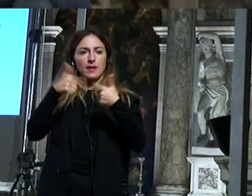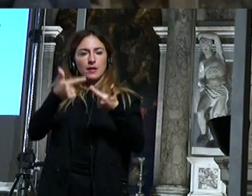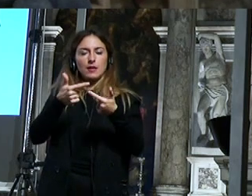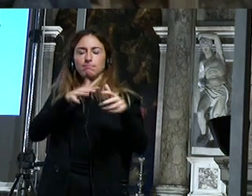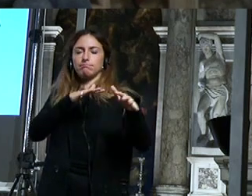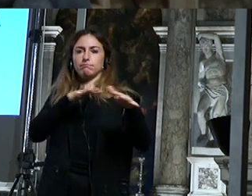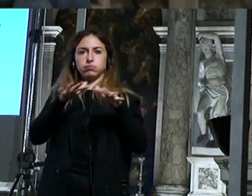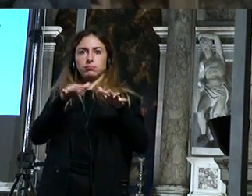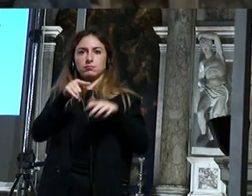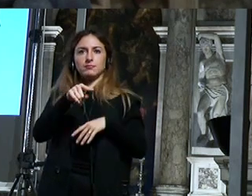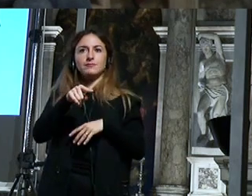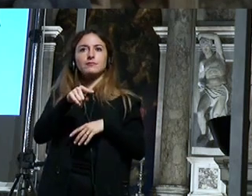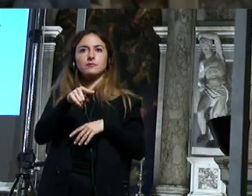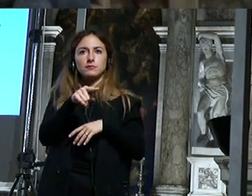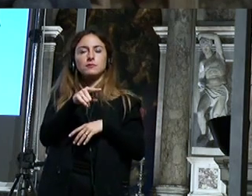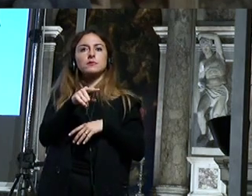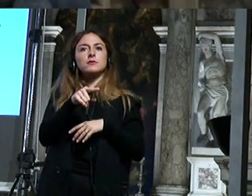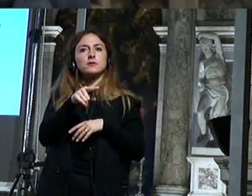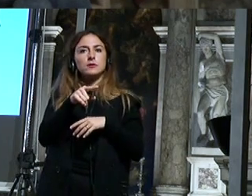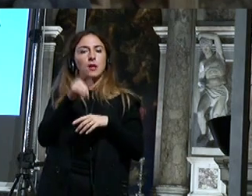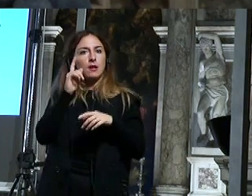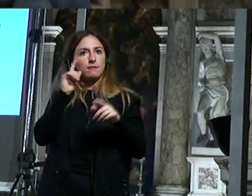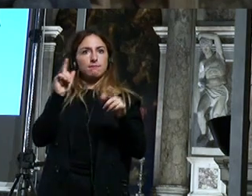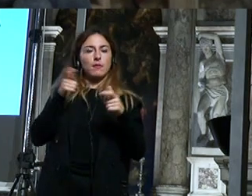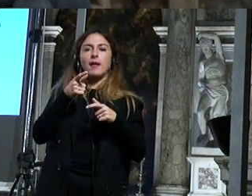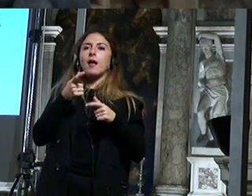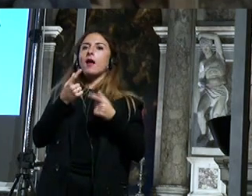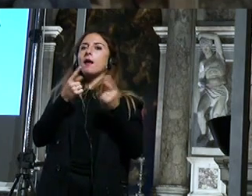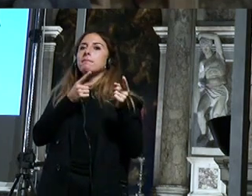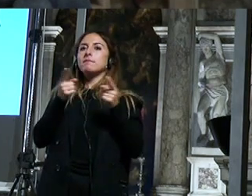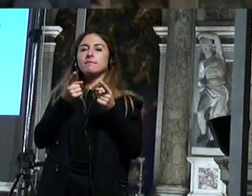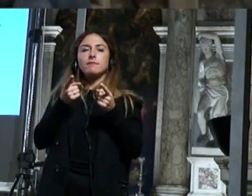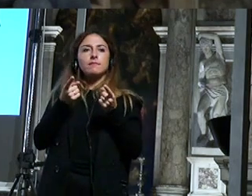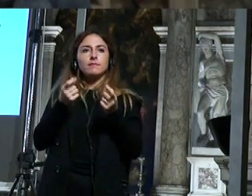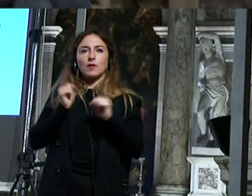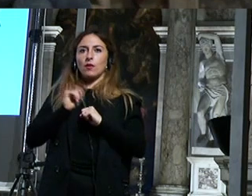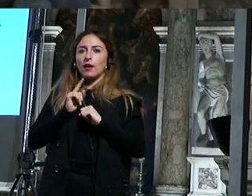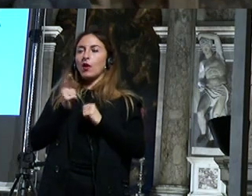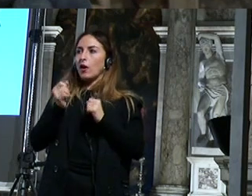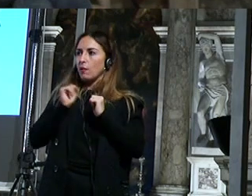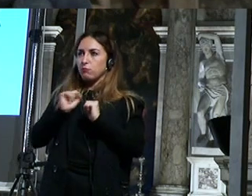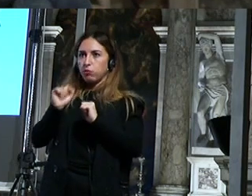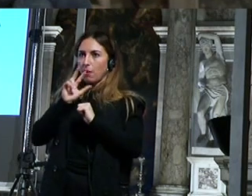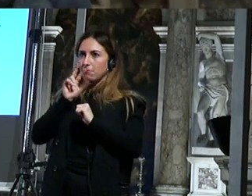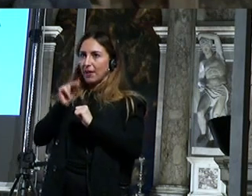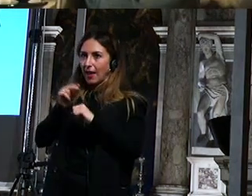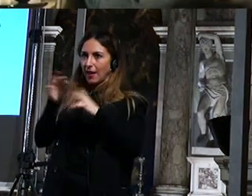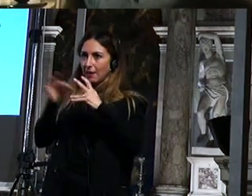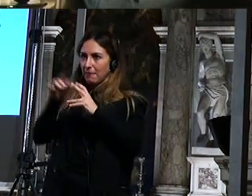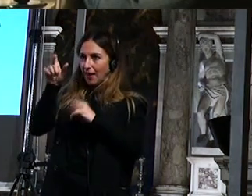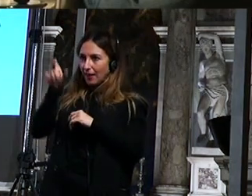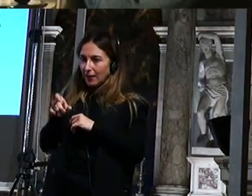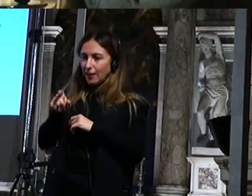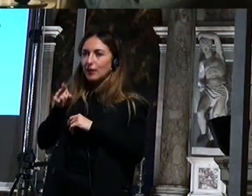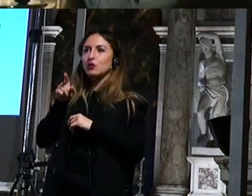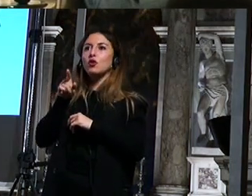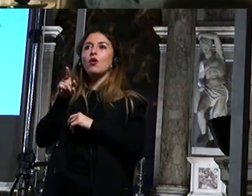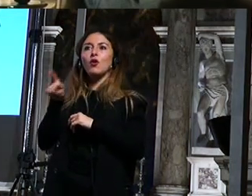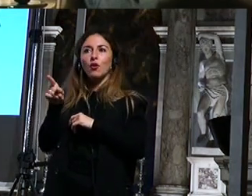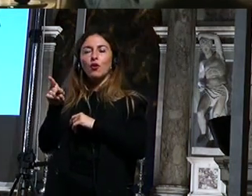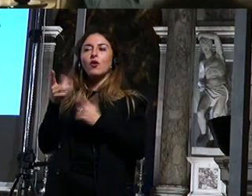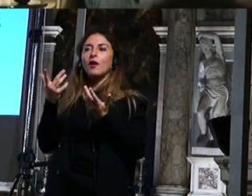you speak about the husband and this ending, people as